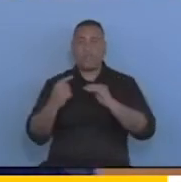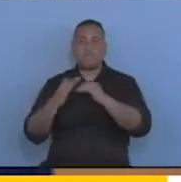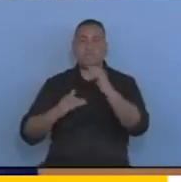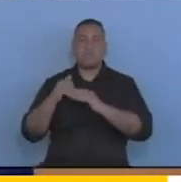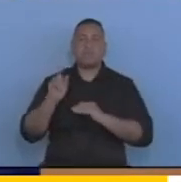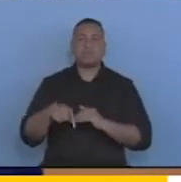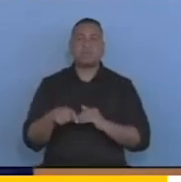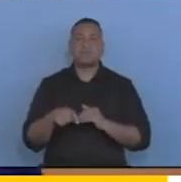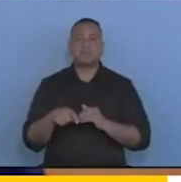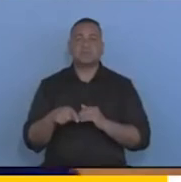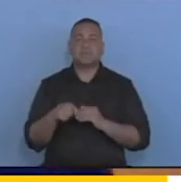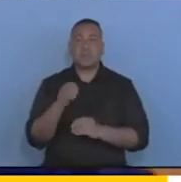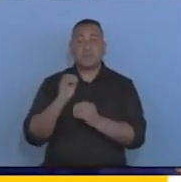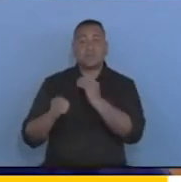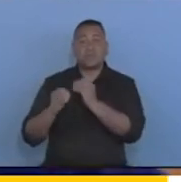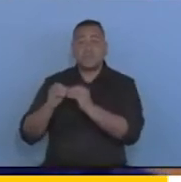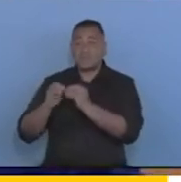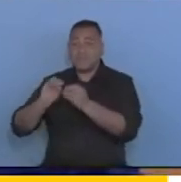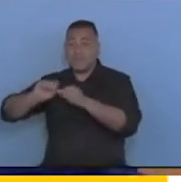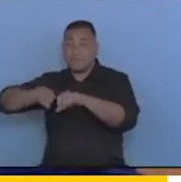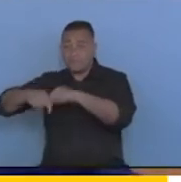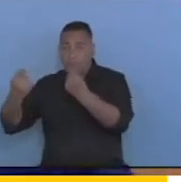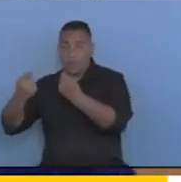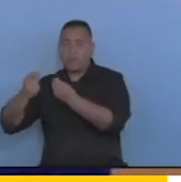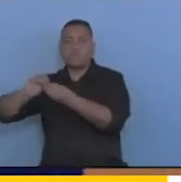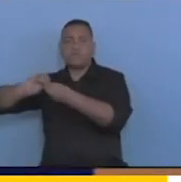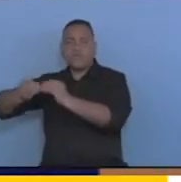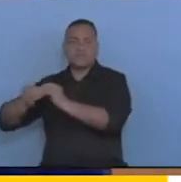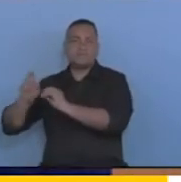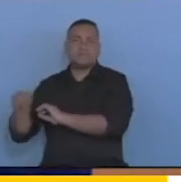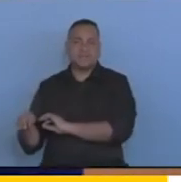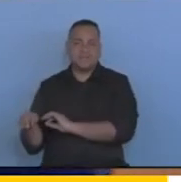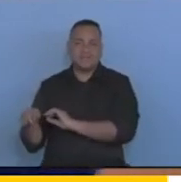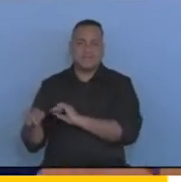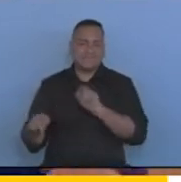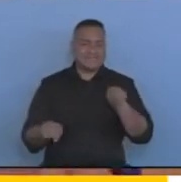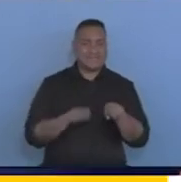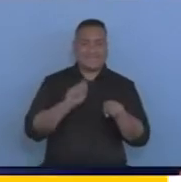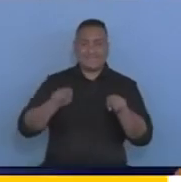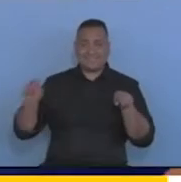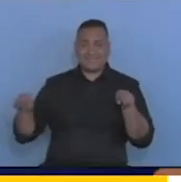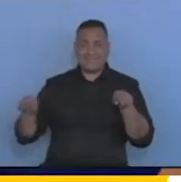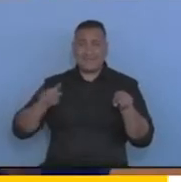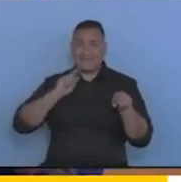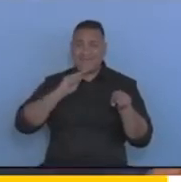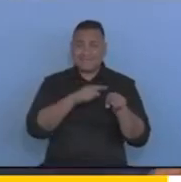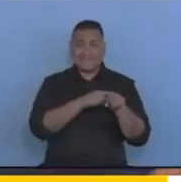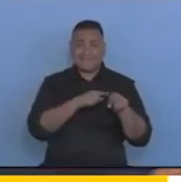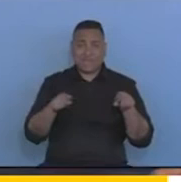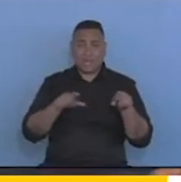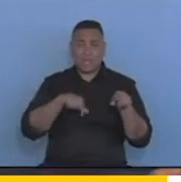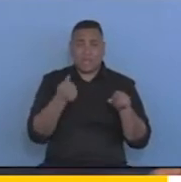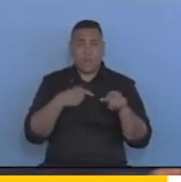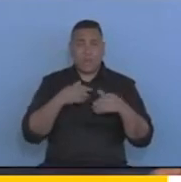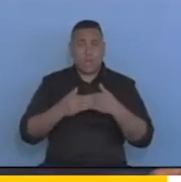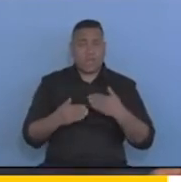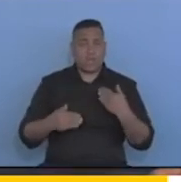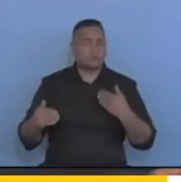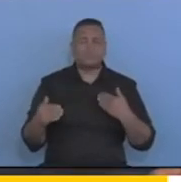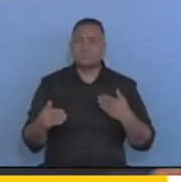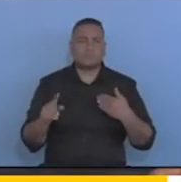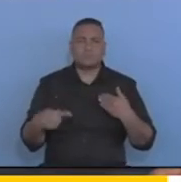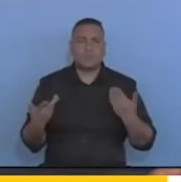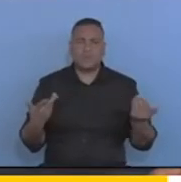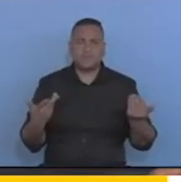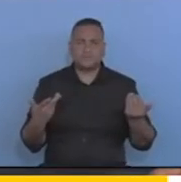in the event of failure. Mm. Nothing lasts forever. So having said that, knowing all the skills for